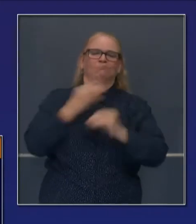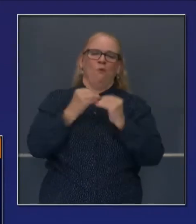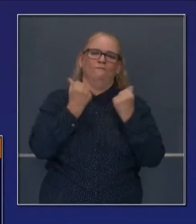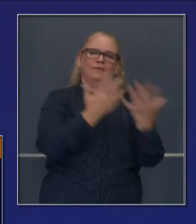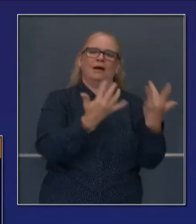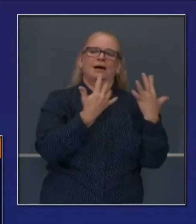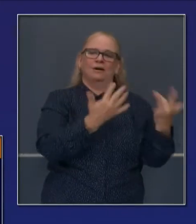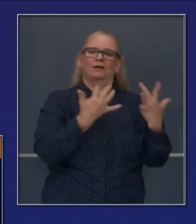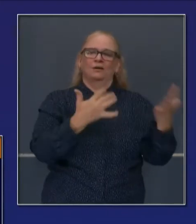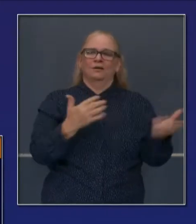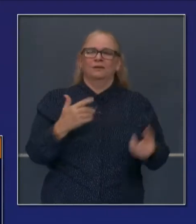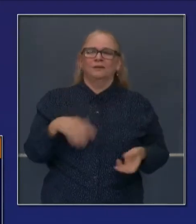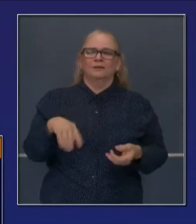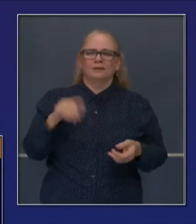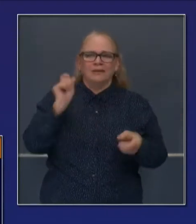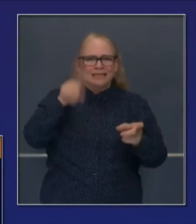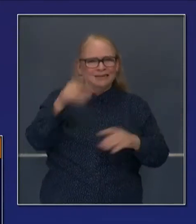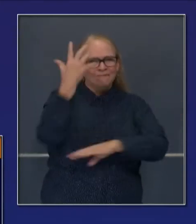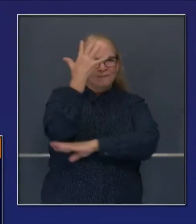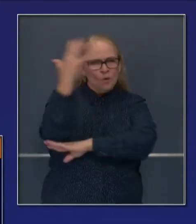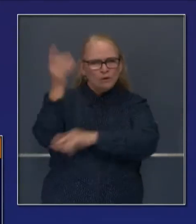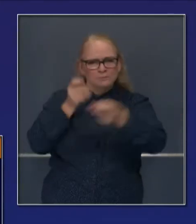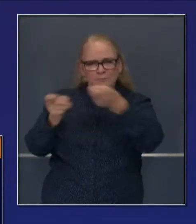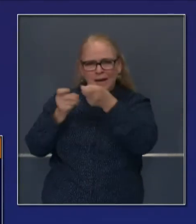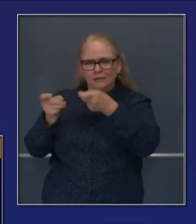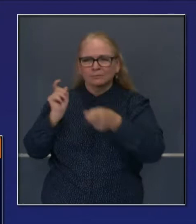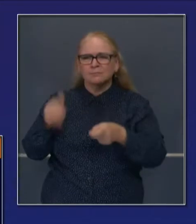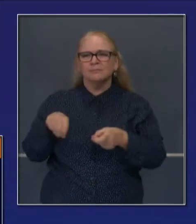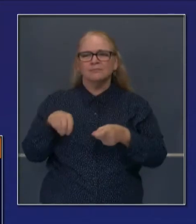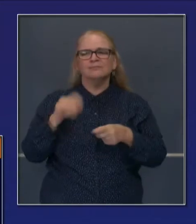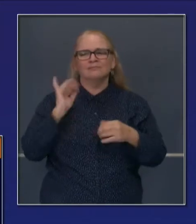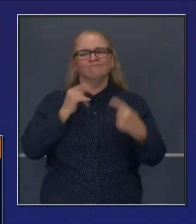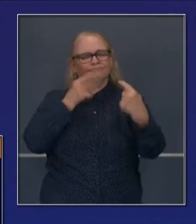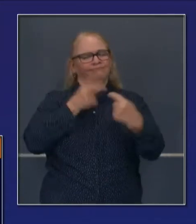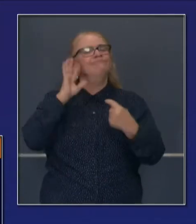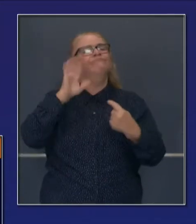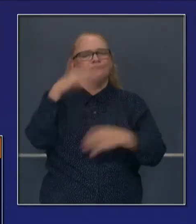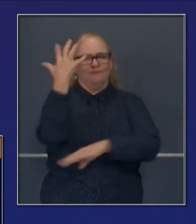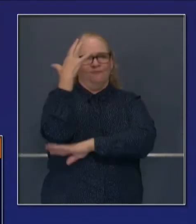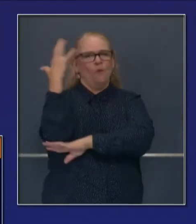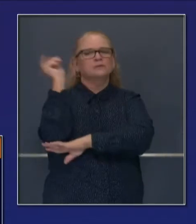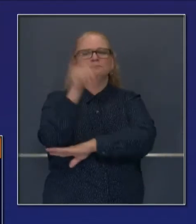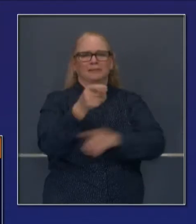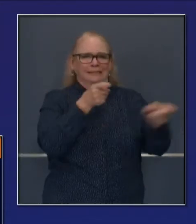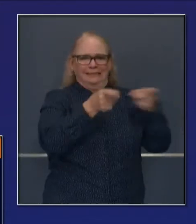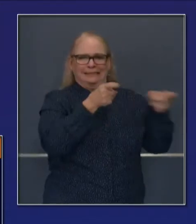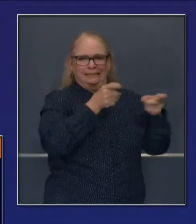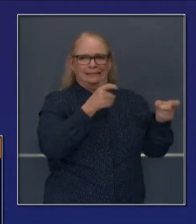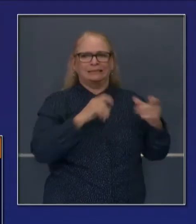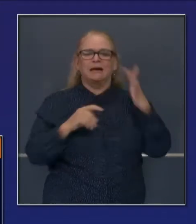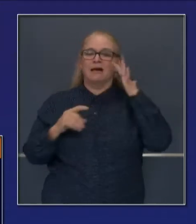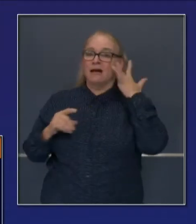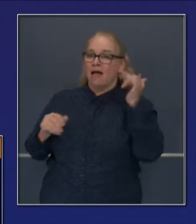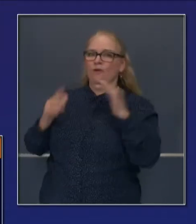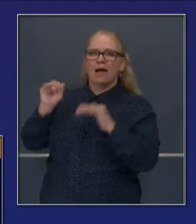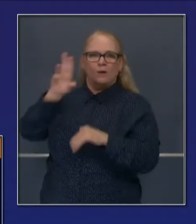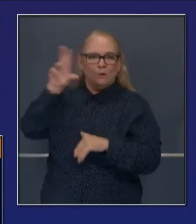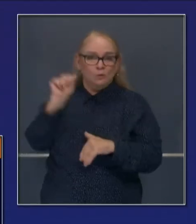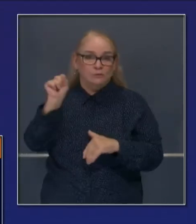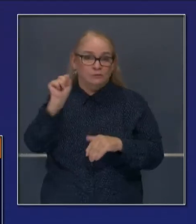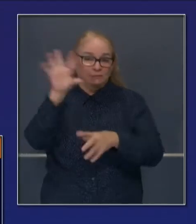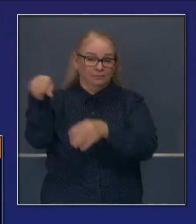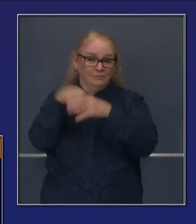has long been an issue. Vegetation management is certainly an issue in this state and in this nation. But just consider what has occurred